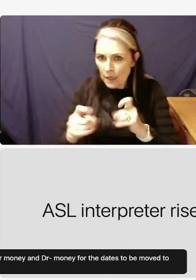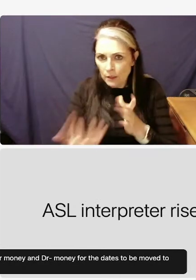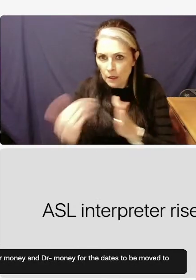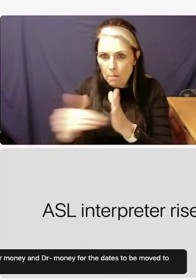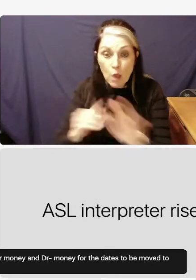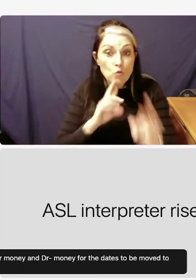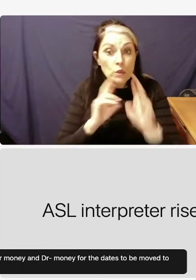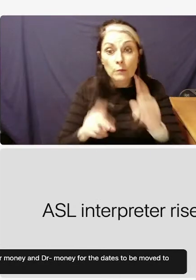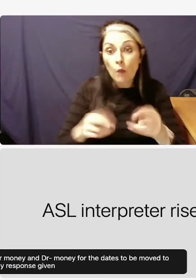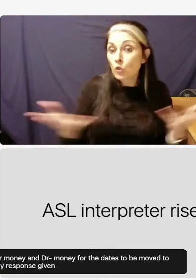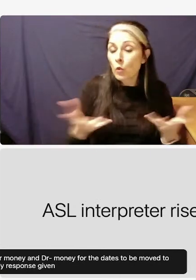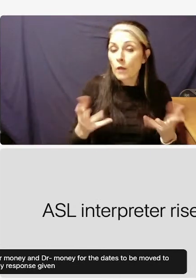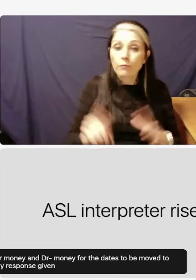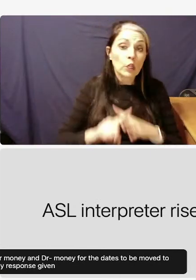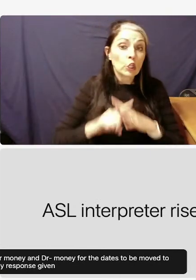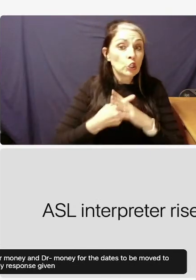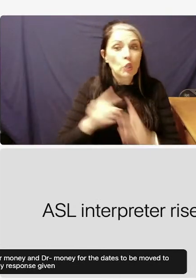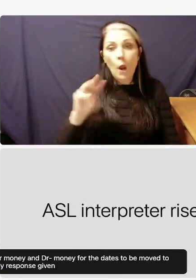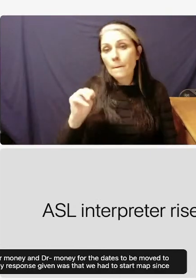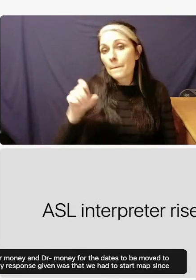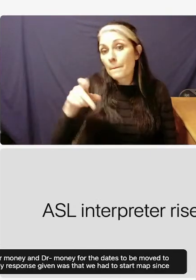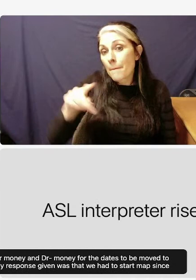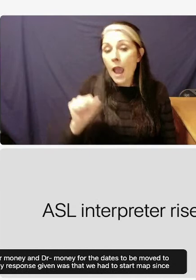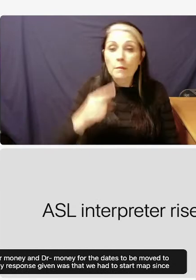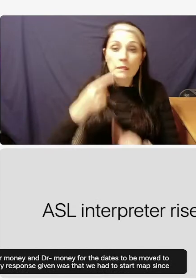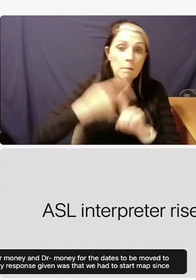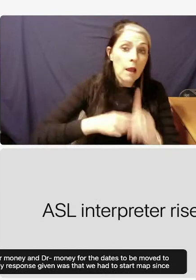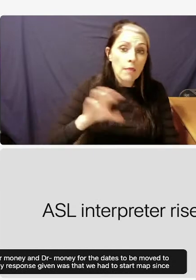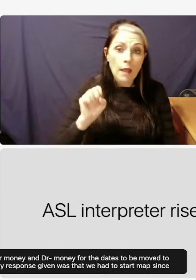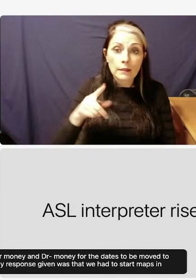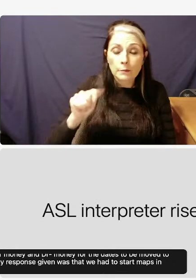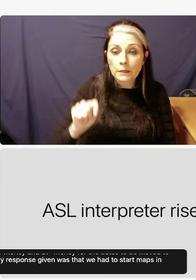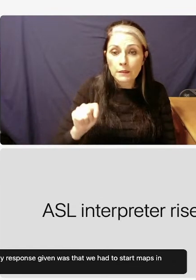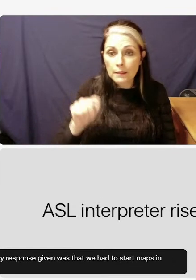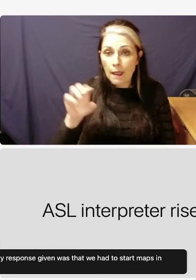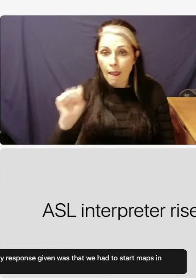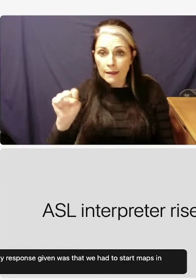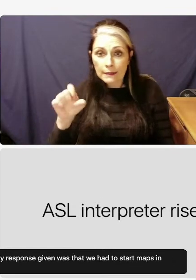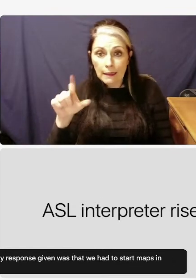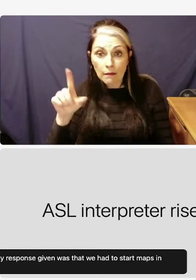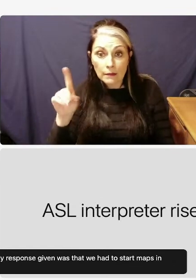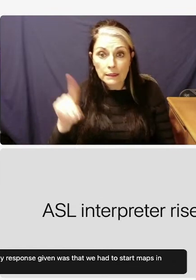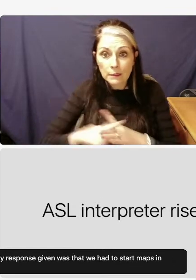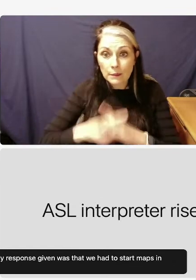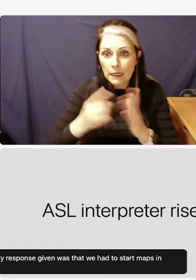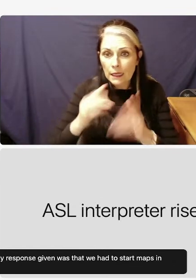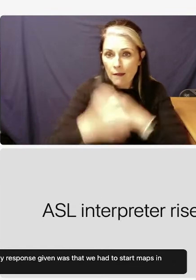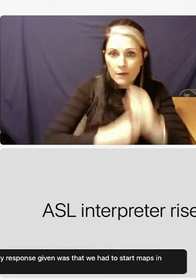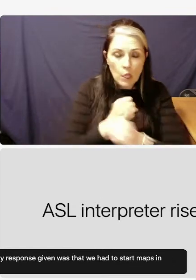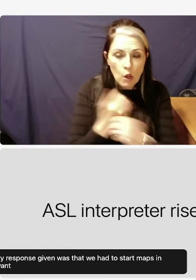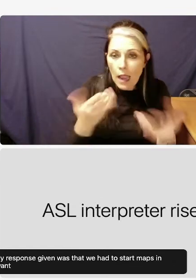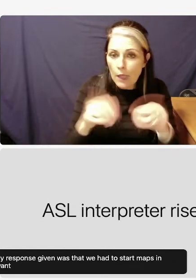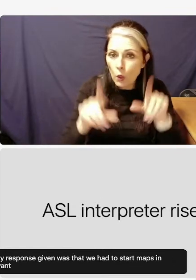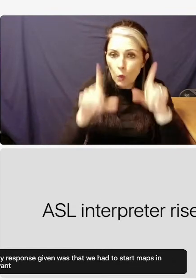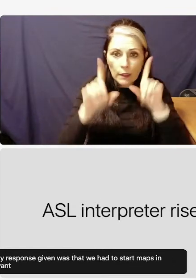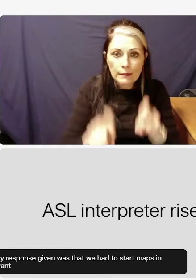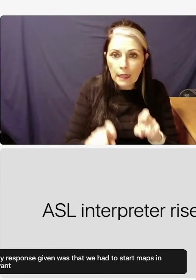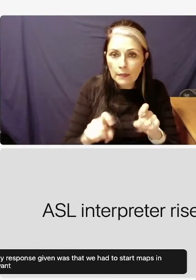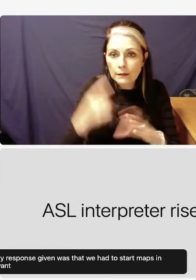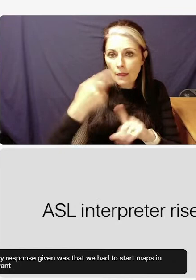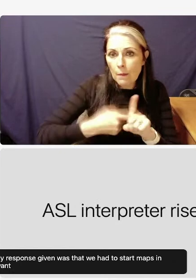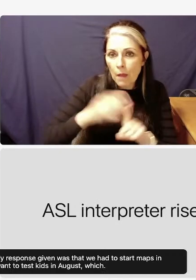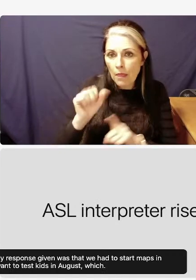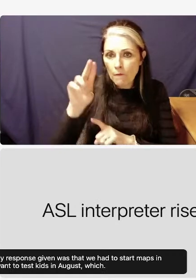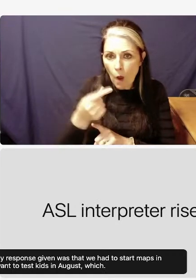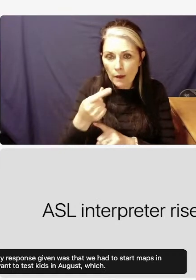given was that we had to start maps in september because we had the eight sel days in the beginning of the year and we didn't want to test kids in august which i agree